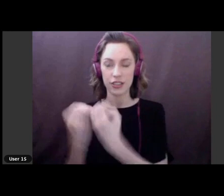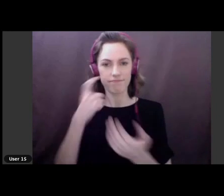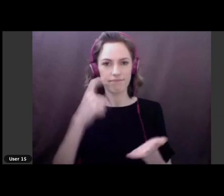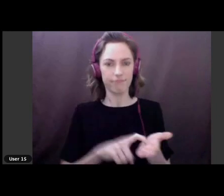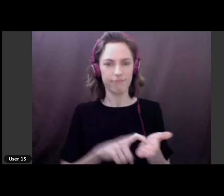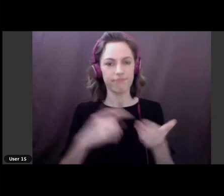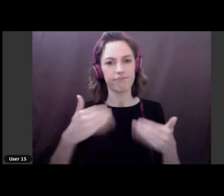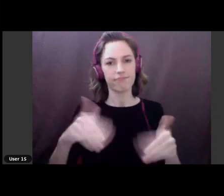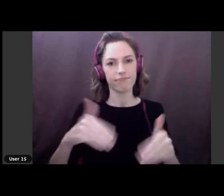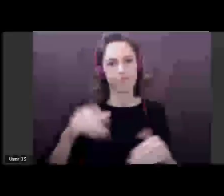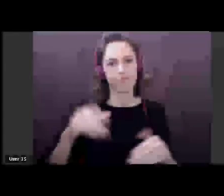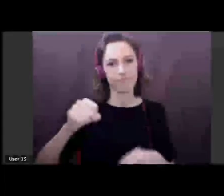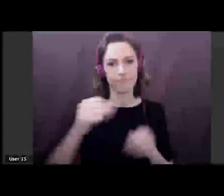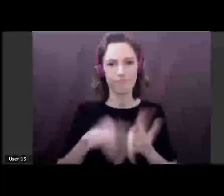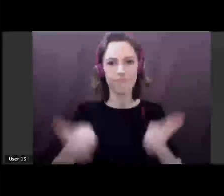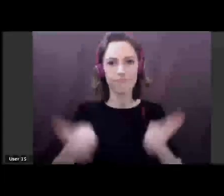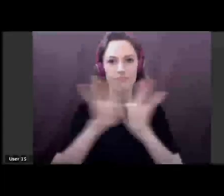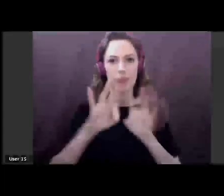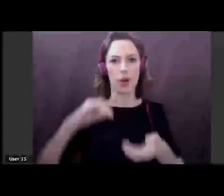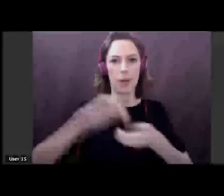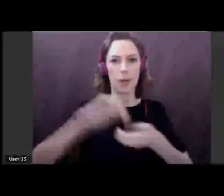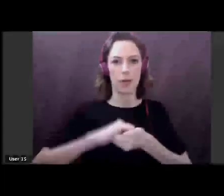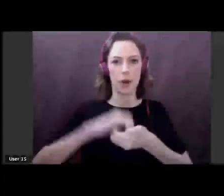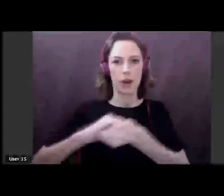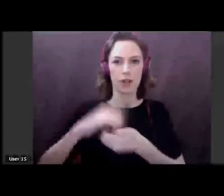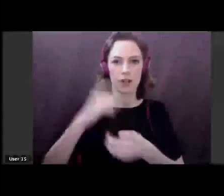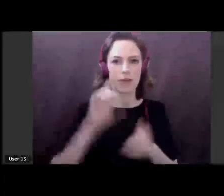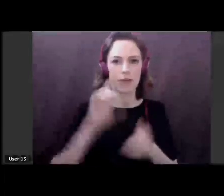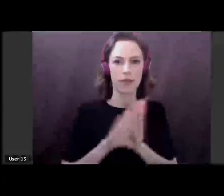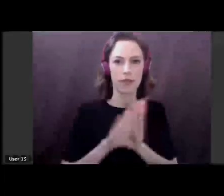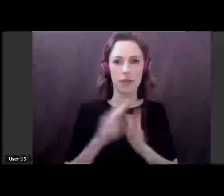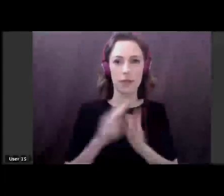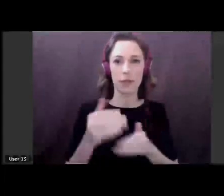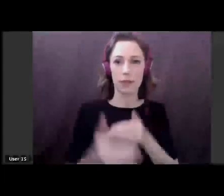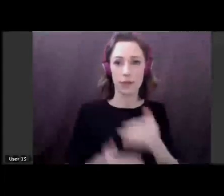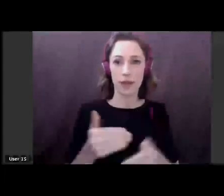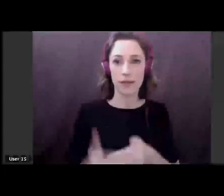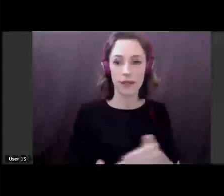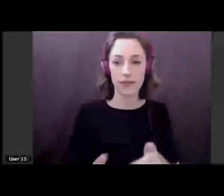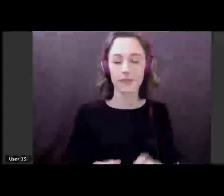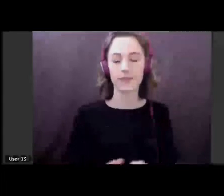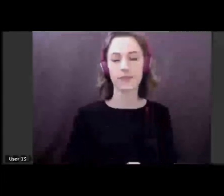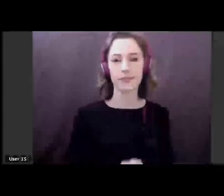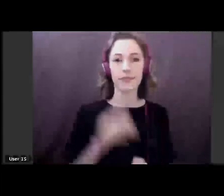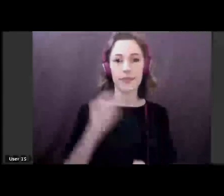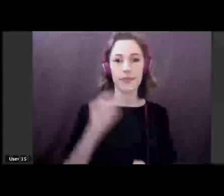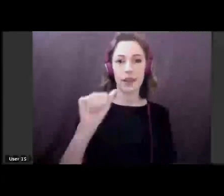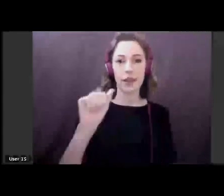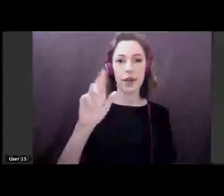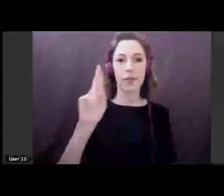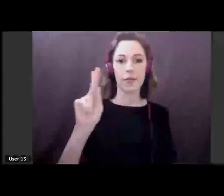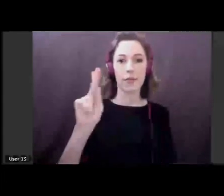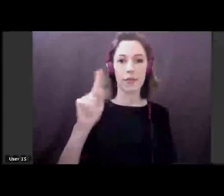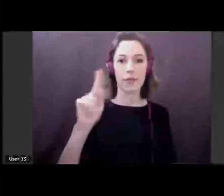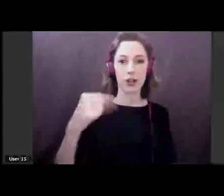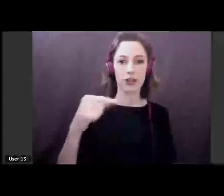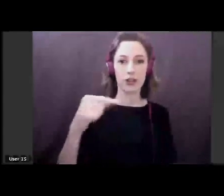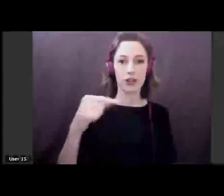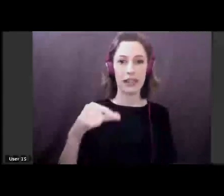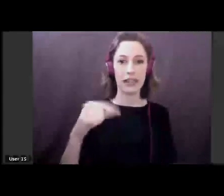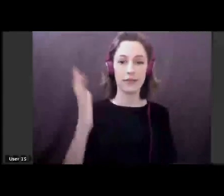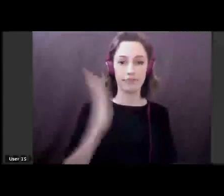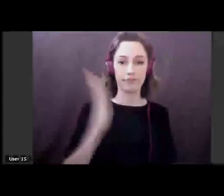process. As recently noted by outgoing USAID Administrator Mark Green, disability inclusive